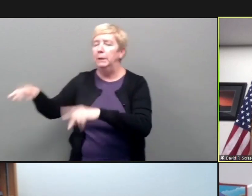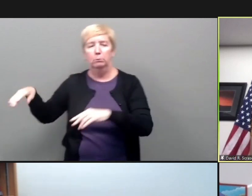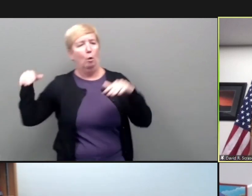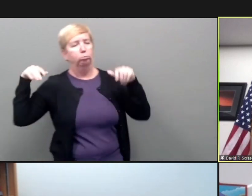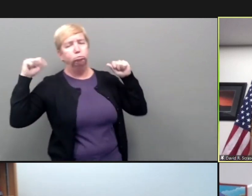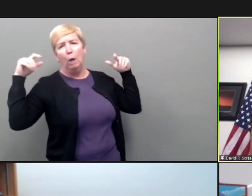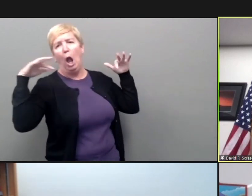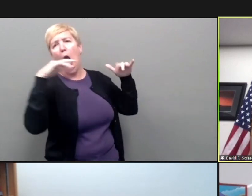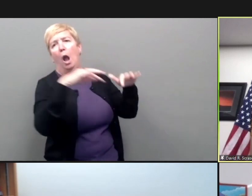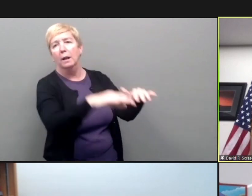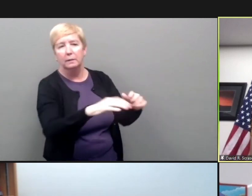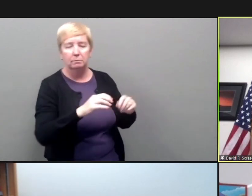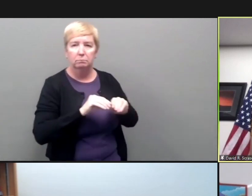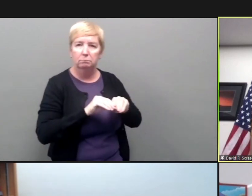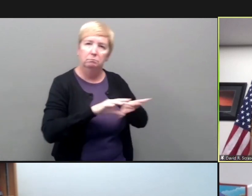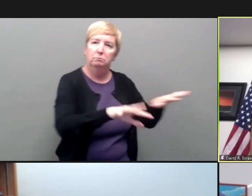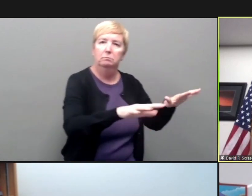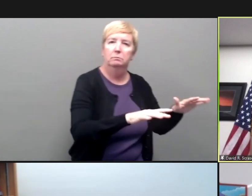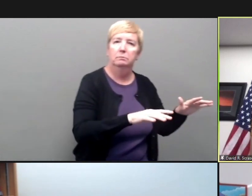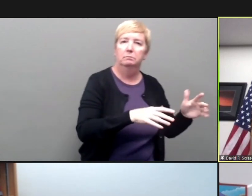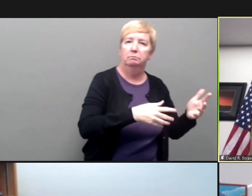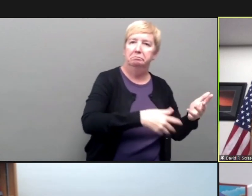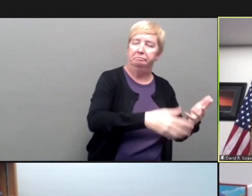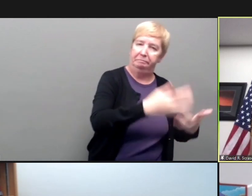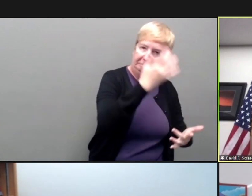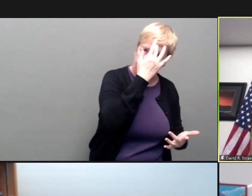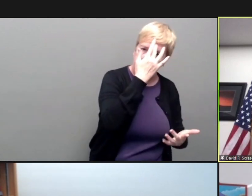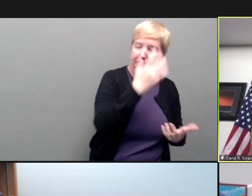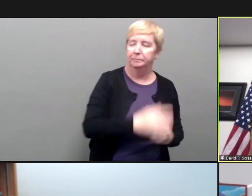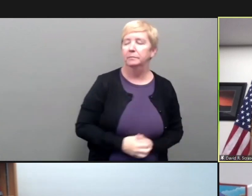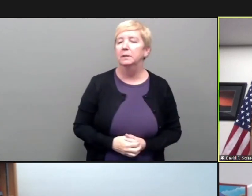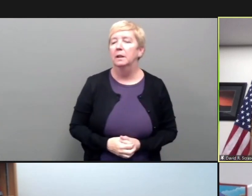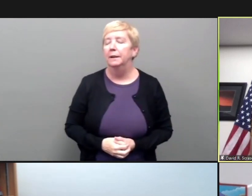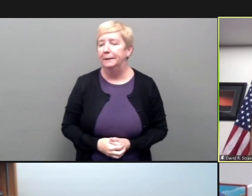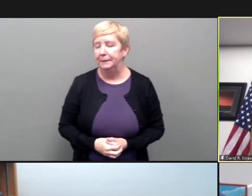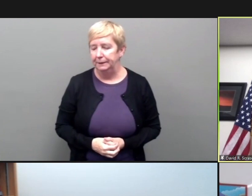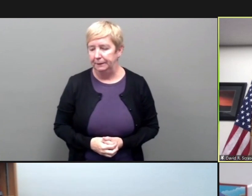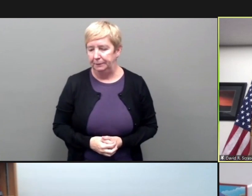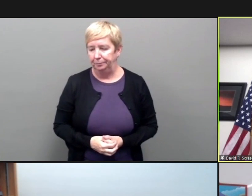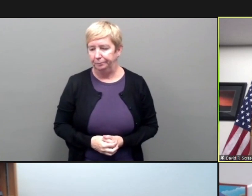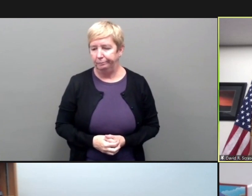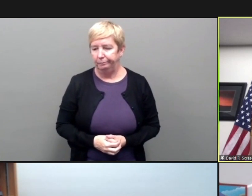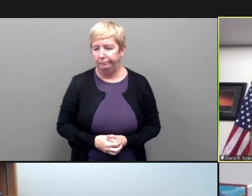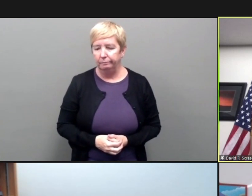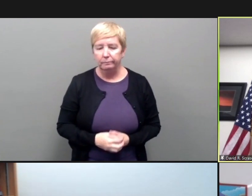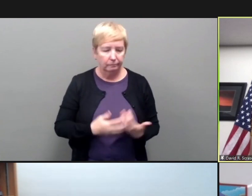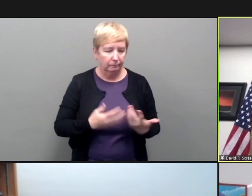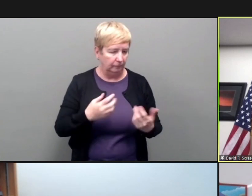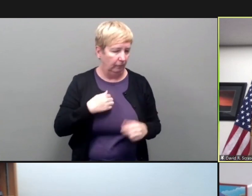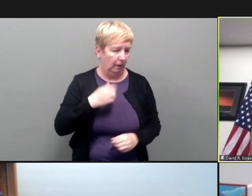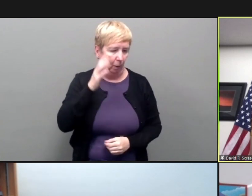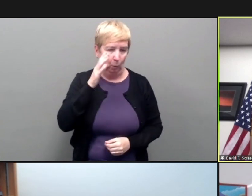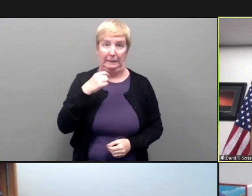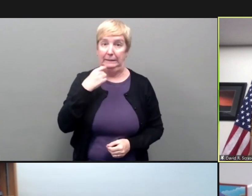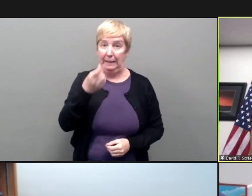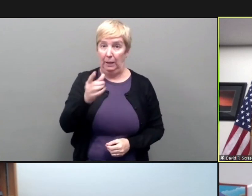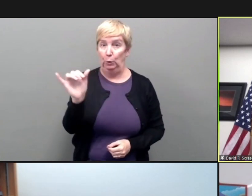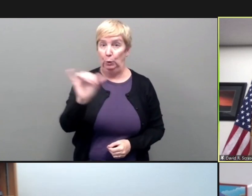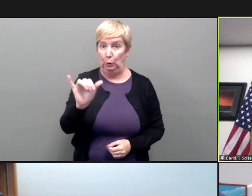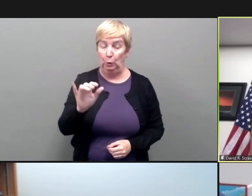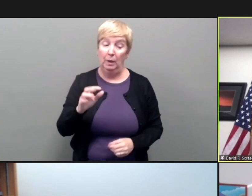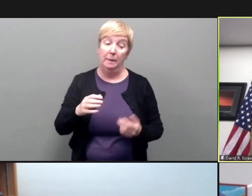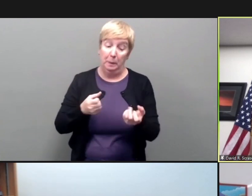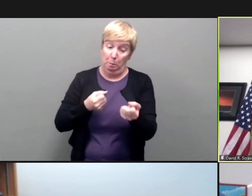and potentially infecting residents. Also, I will tell you, a very aggressive